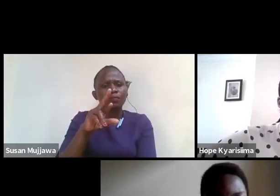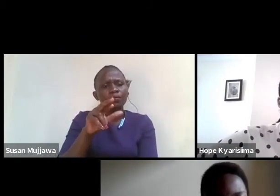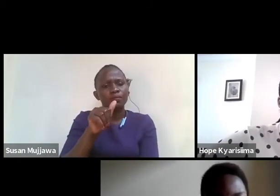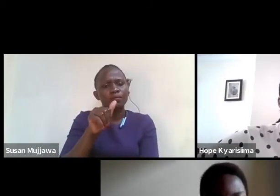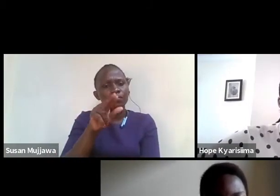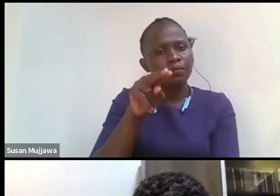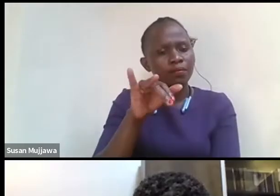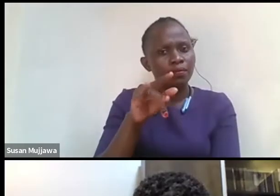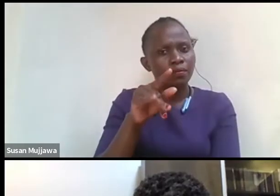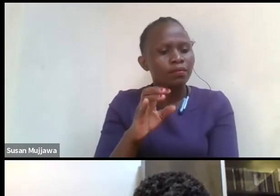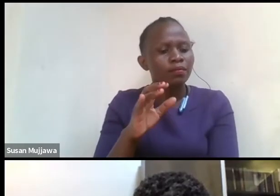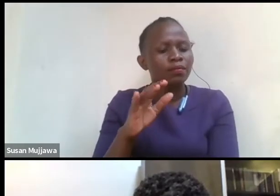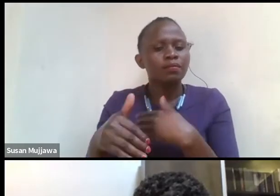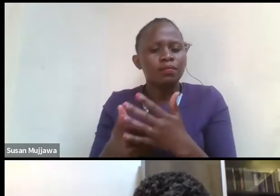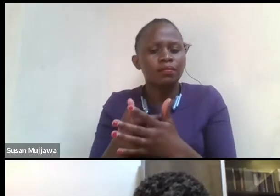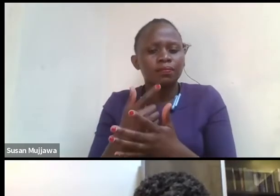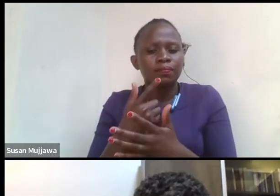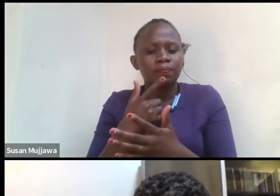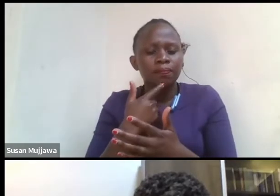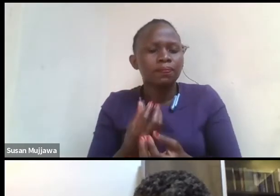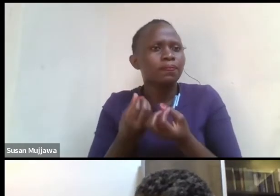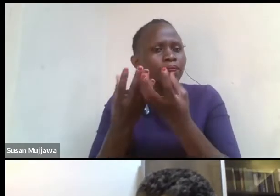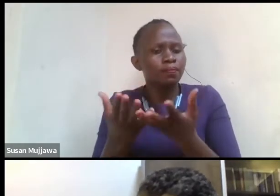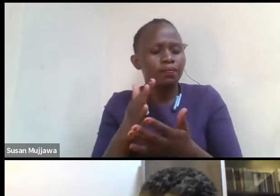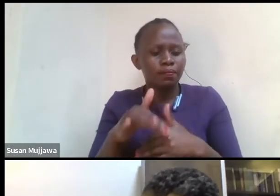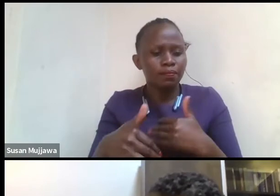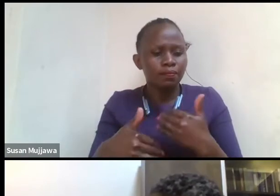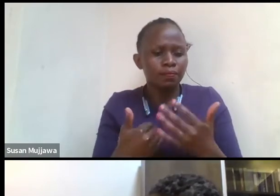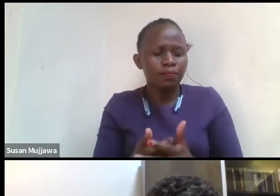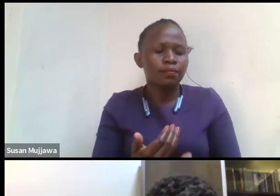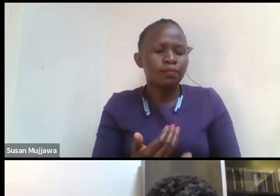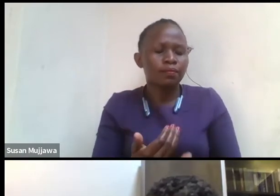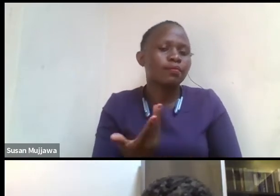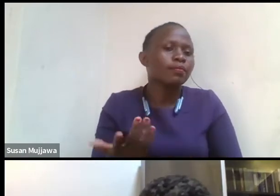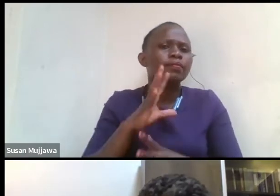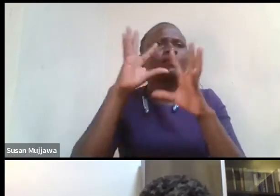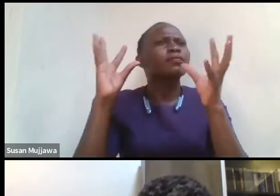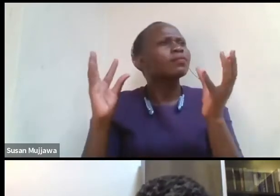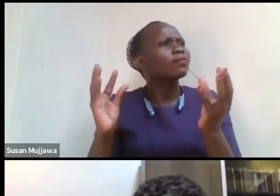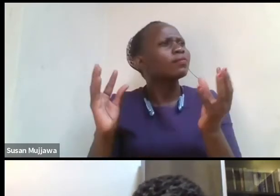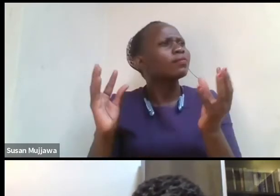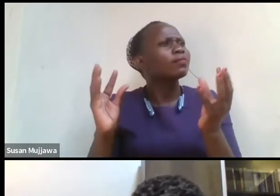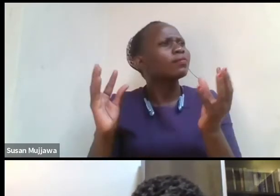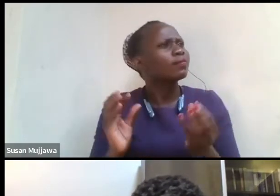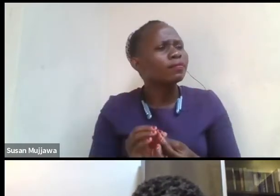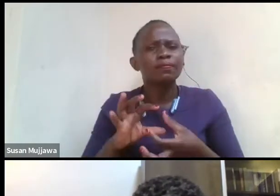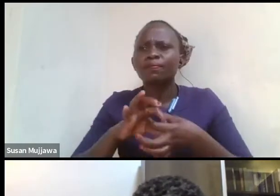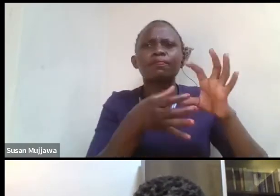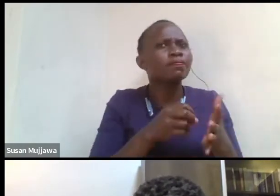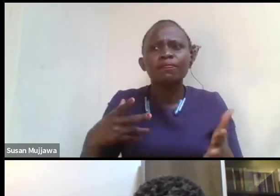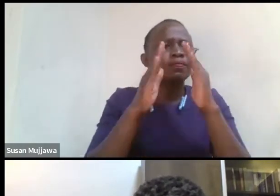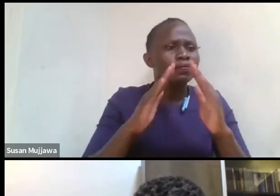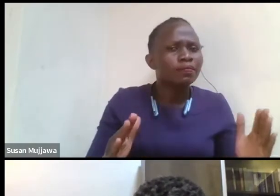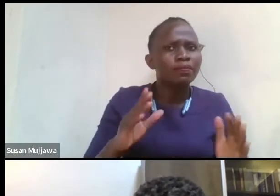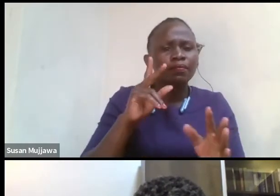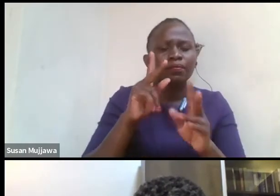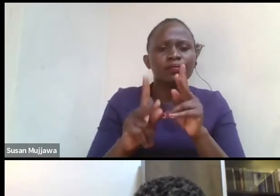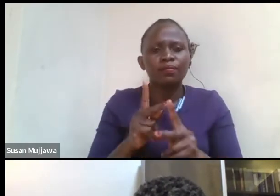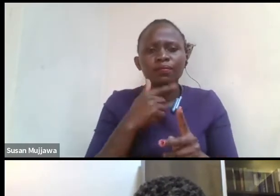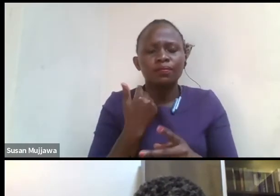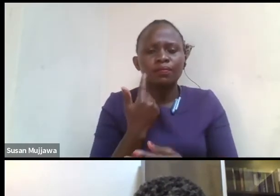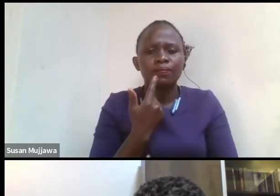those, and the whole value chain. It's incredible. You've just been talking about building houses, people who are putting up, if